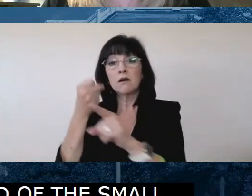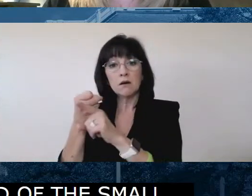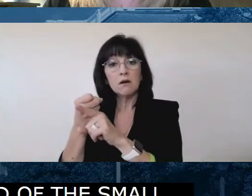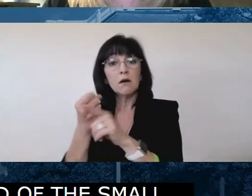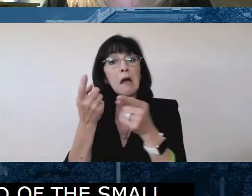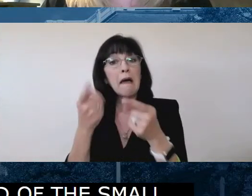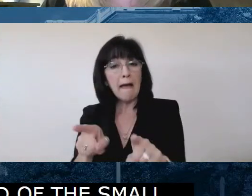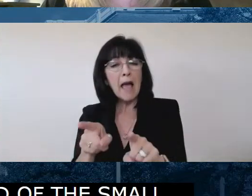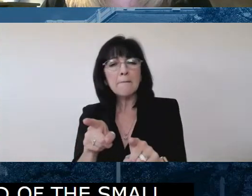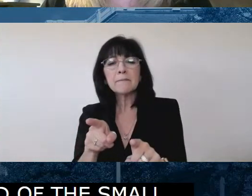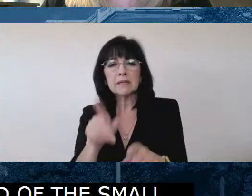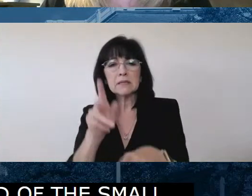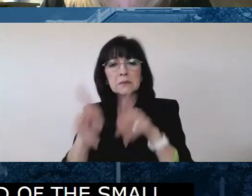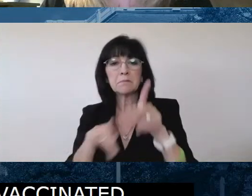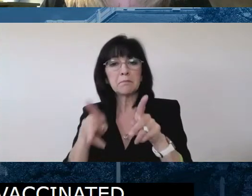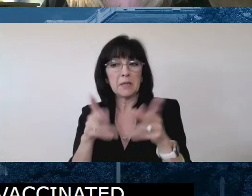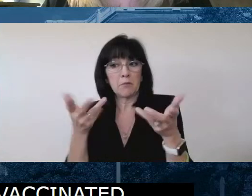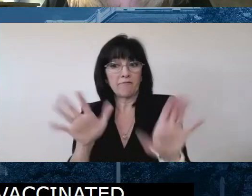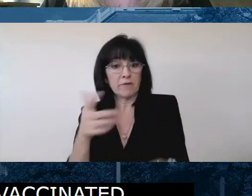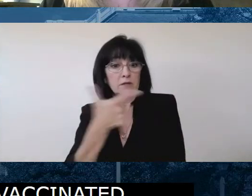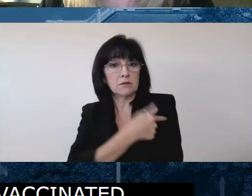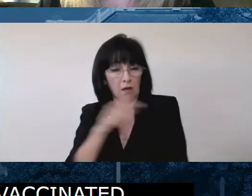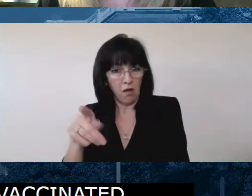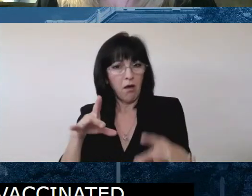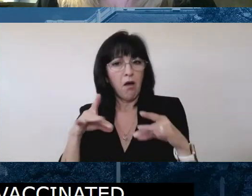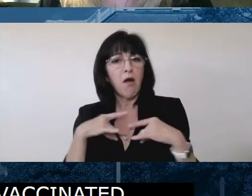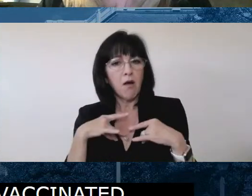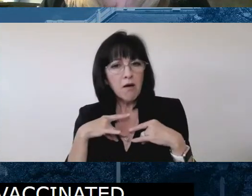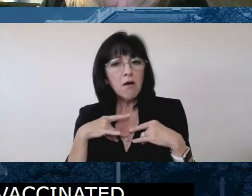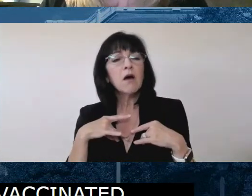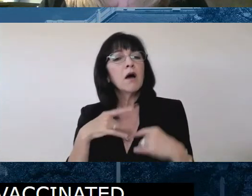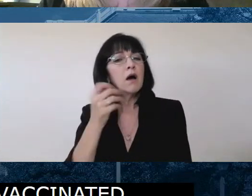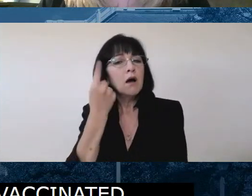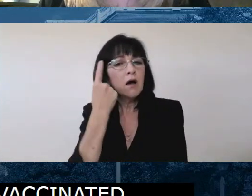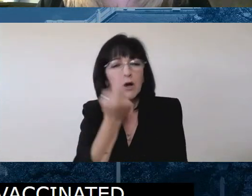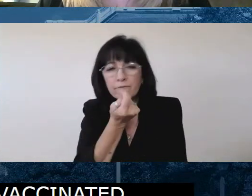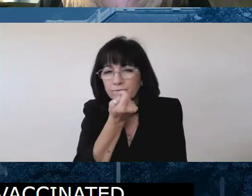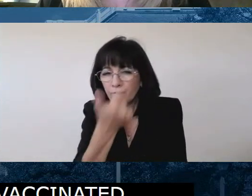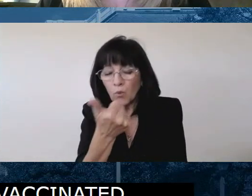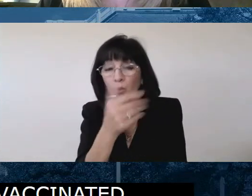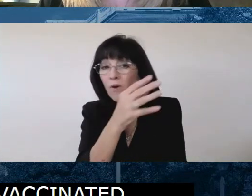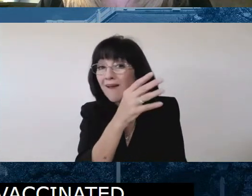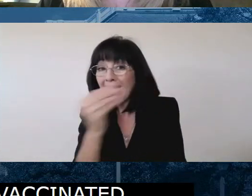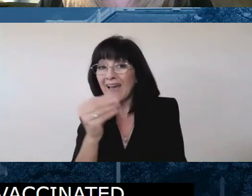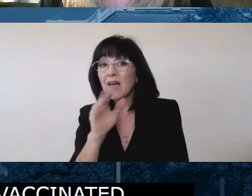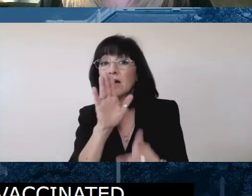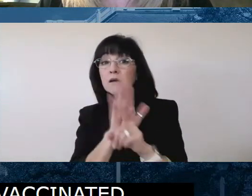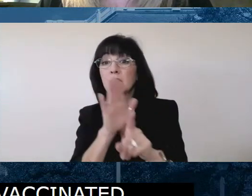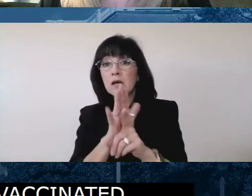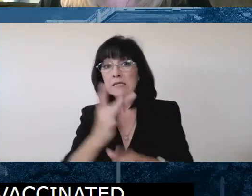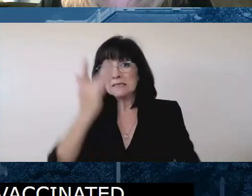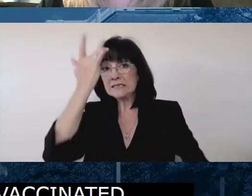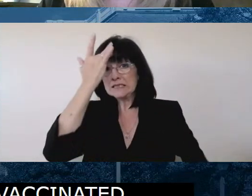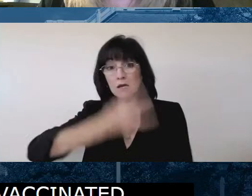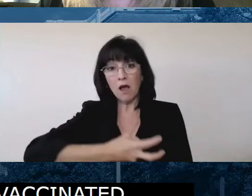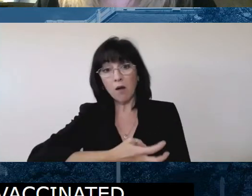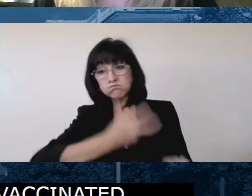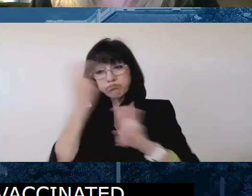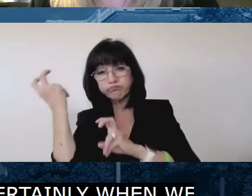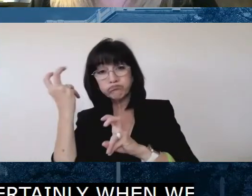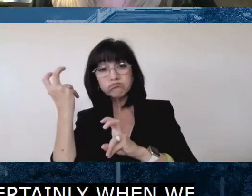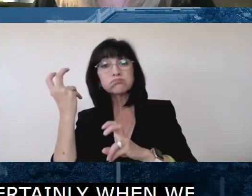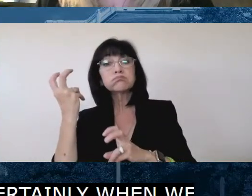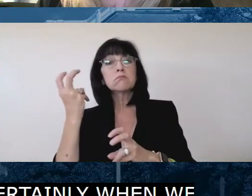vaccinated people, the illness tends to be milder. But certainly when we compare unvaccinated to vaccinated people,